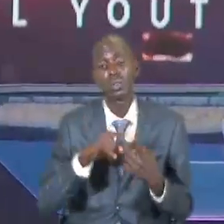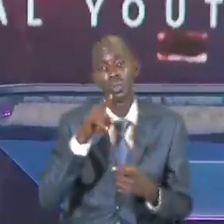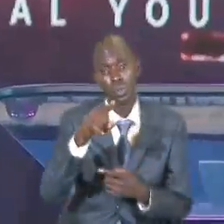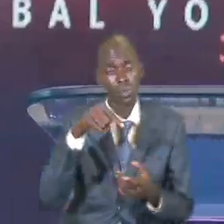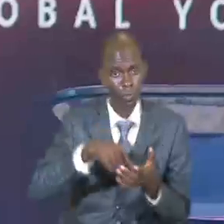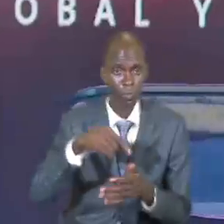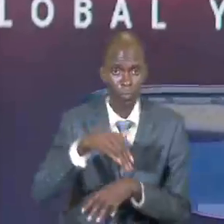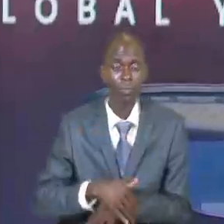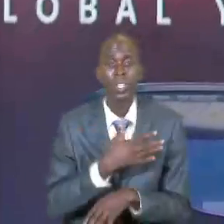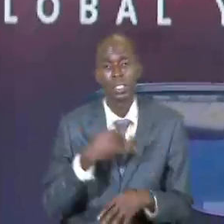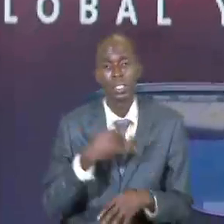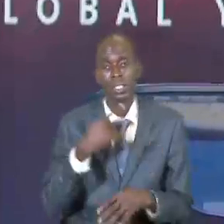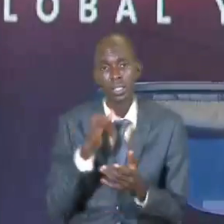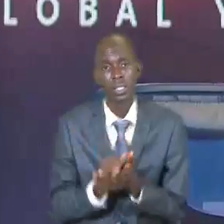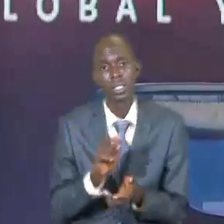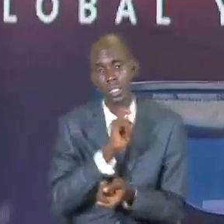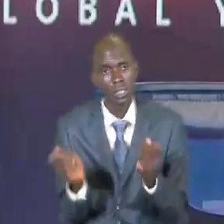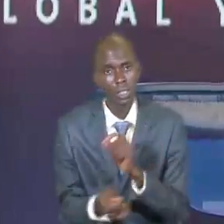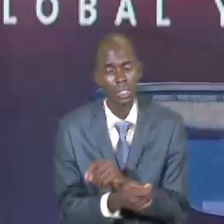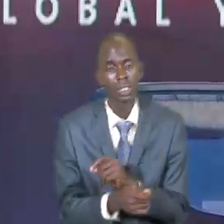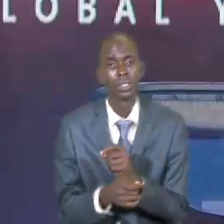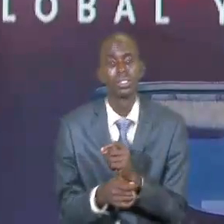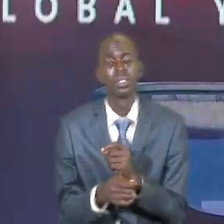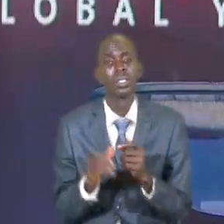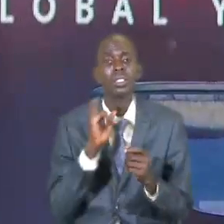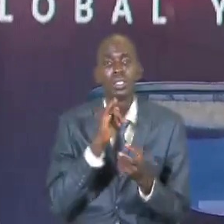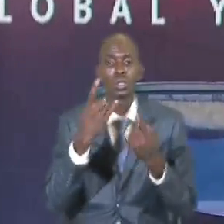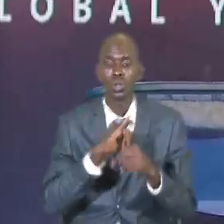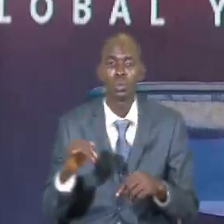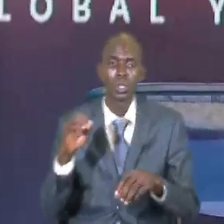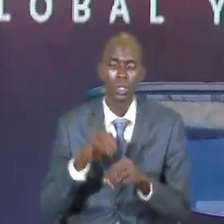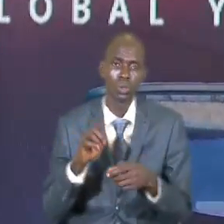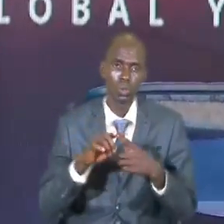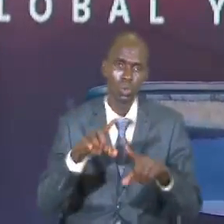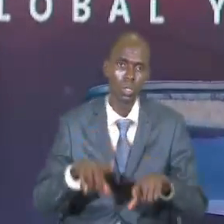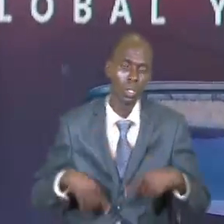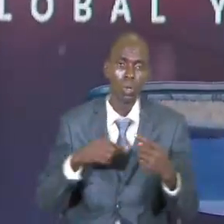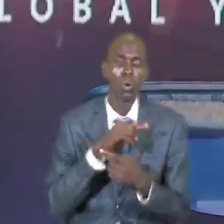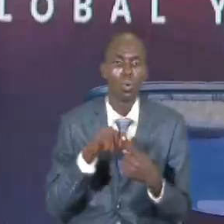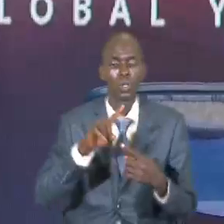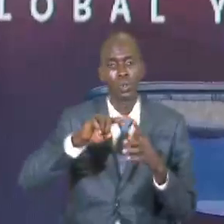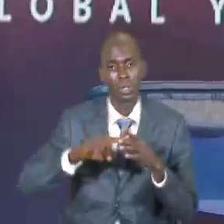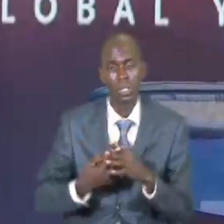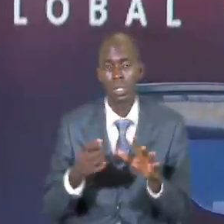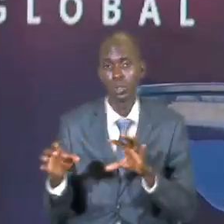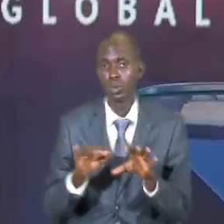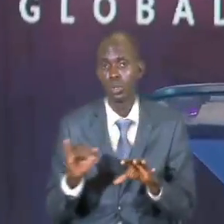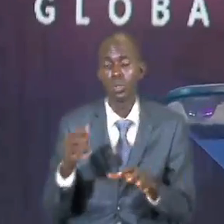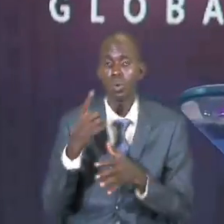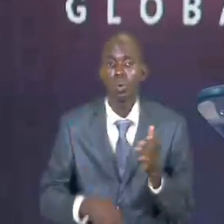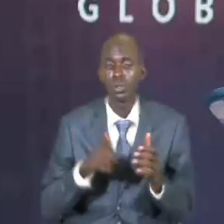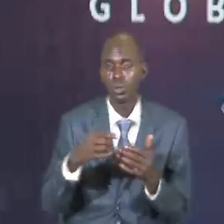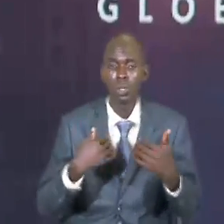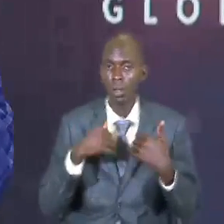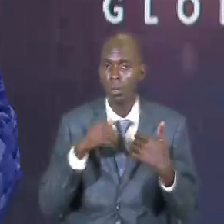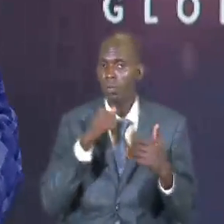and a transformation is coming in your life. When you start doing what you have not done for 10 years, for